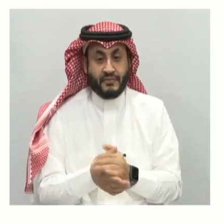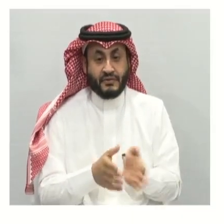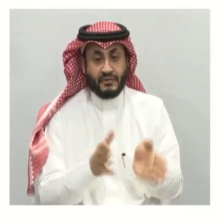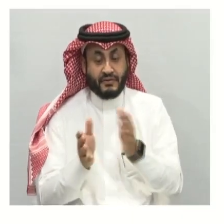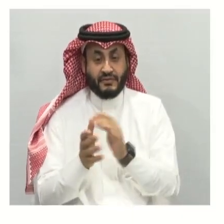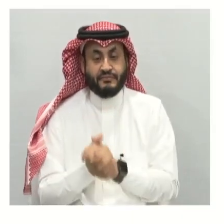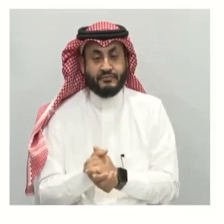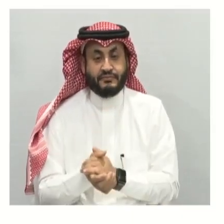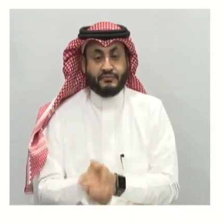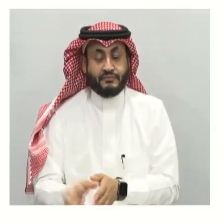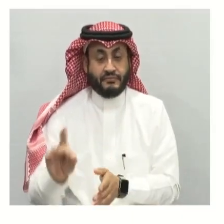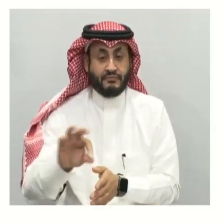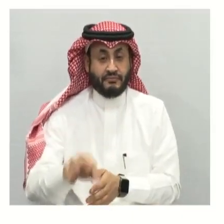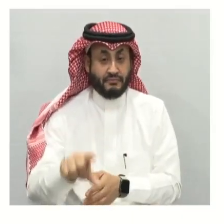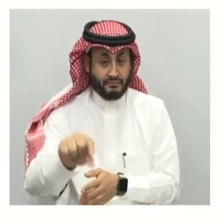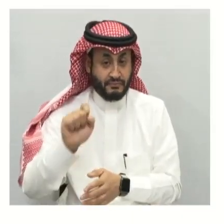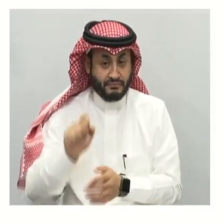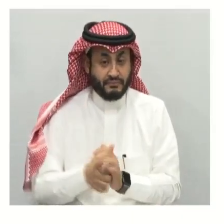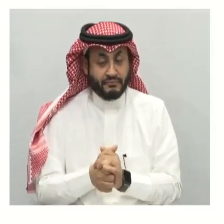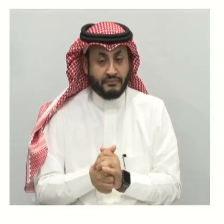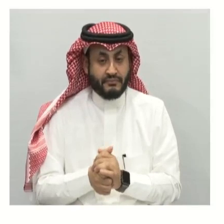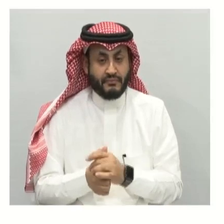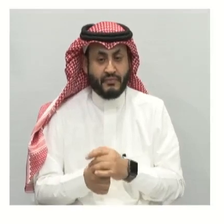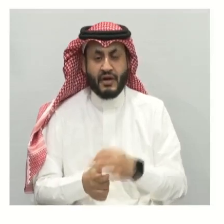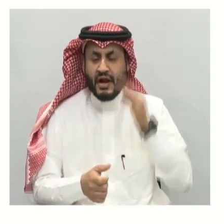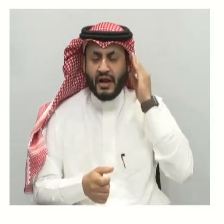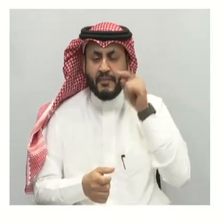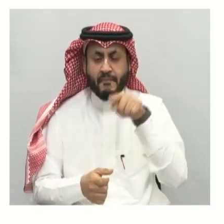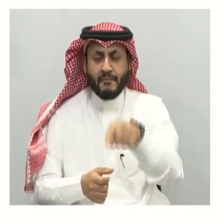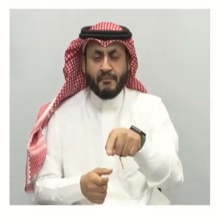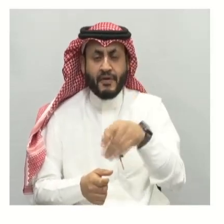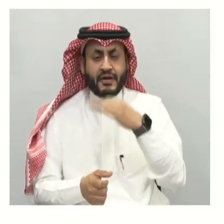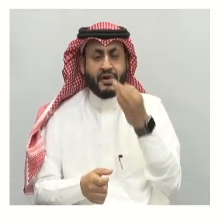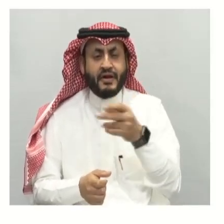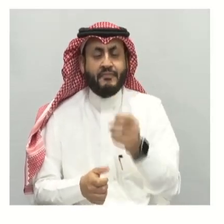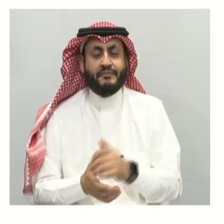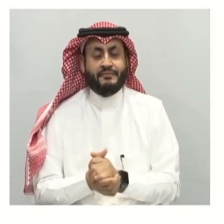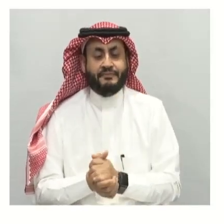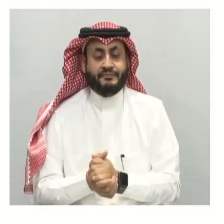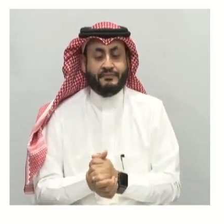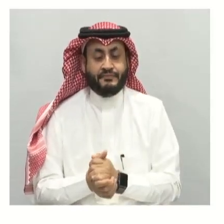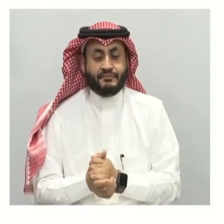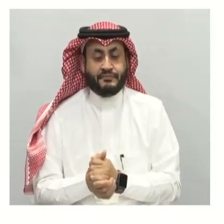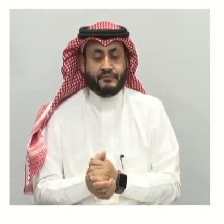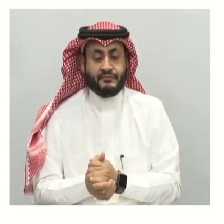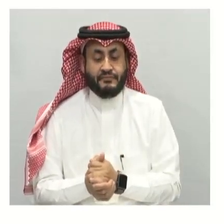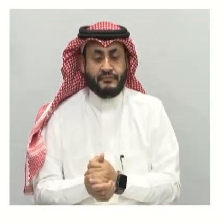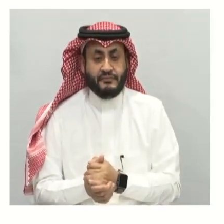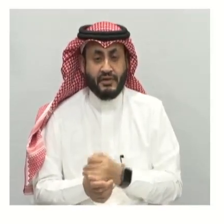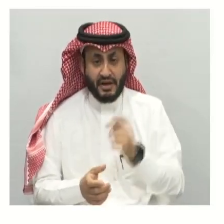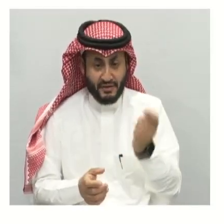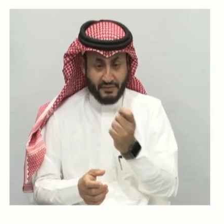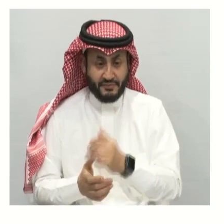pages 89 and 90, we will listen, point, and practice. We will trace and write uppercase and